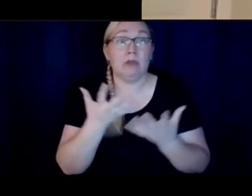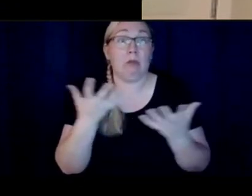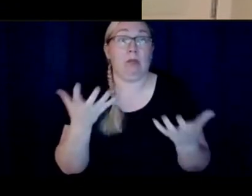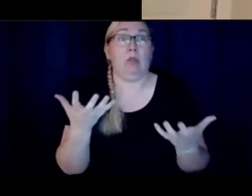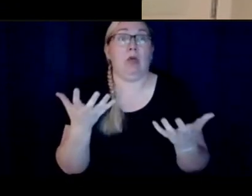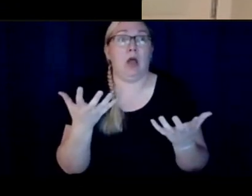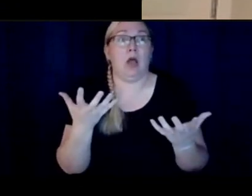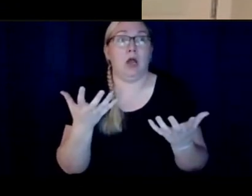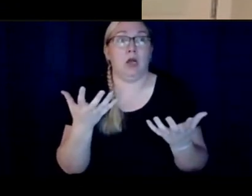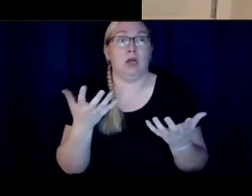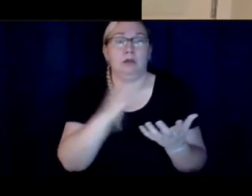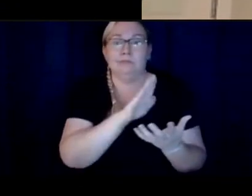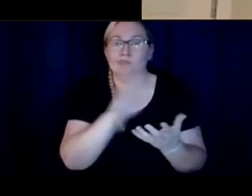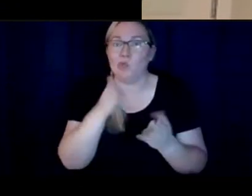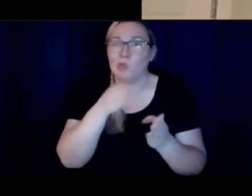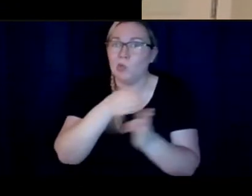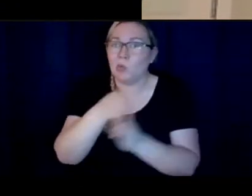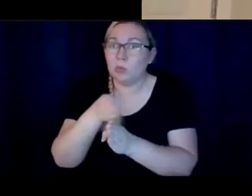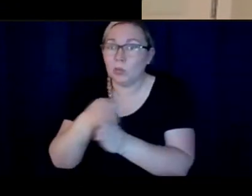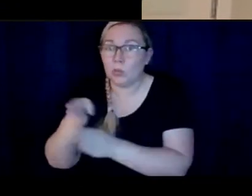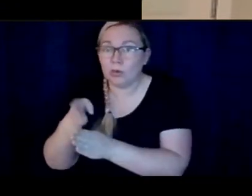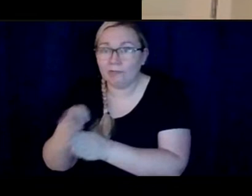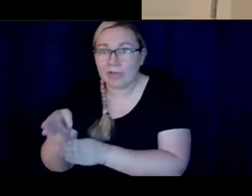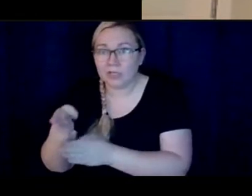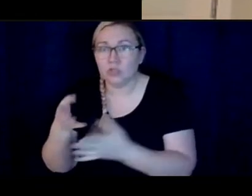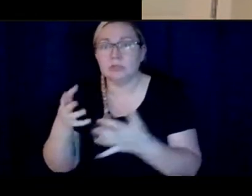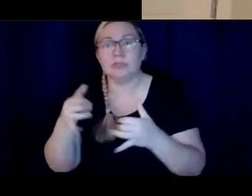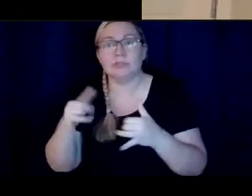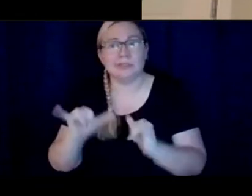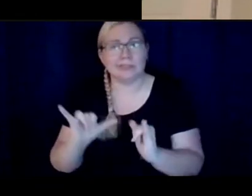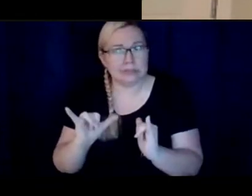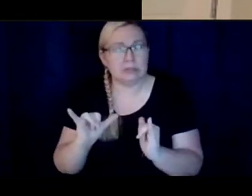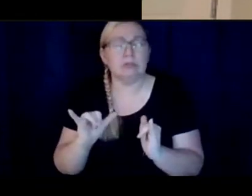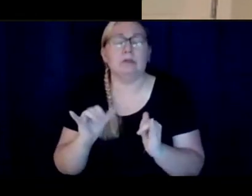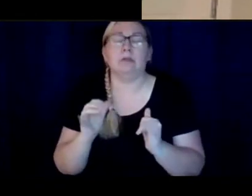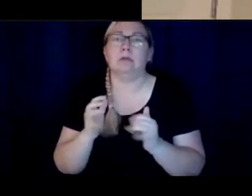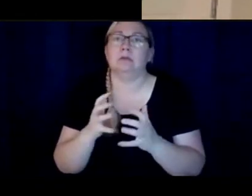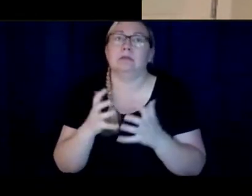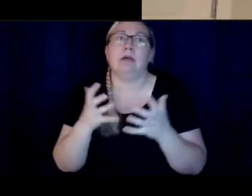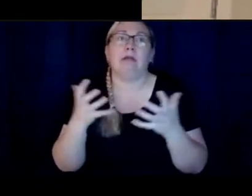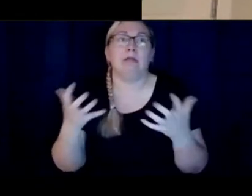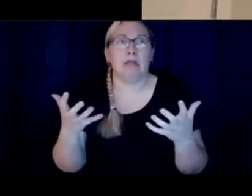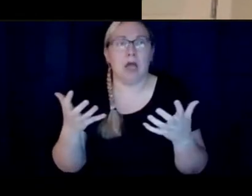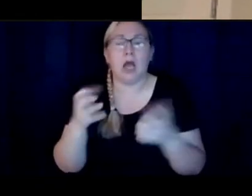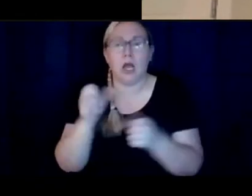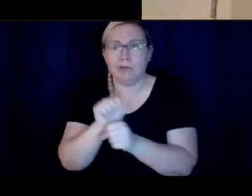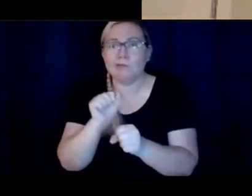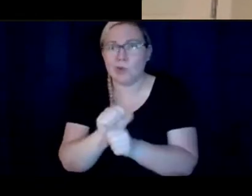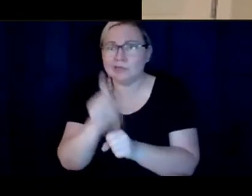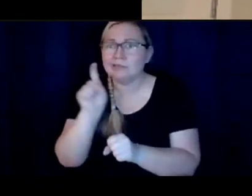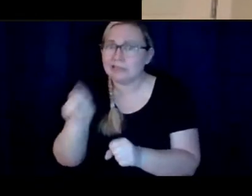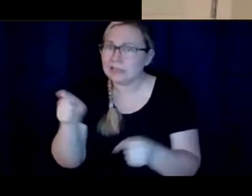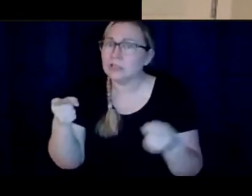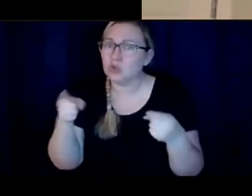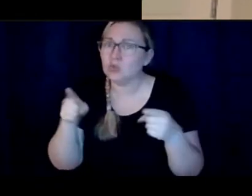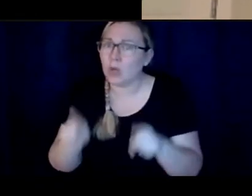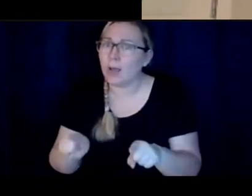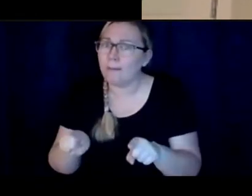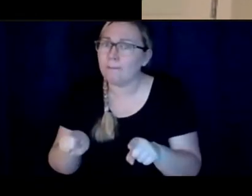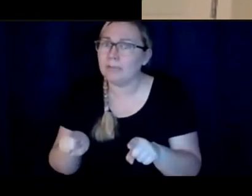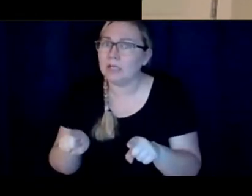a lot of you know, professions, there's still a lot of work that needs to be done in terms